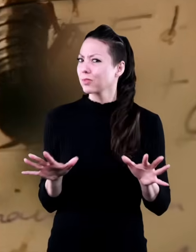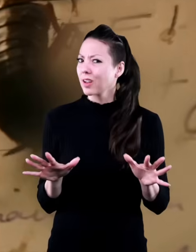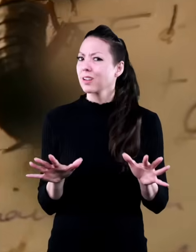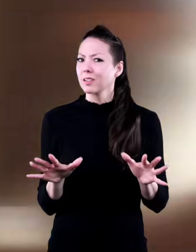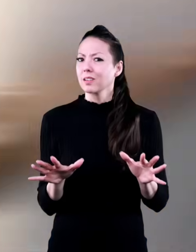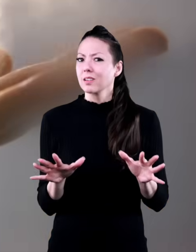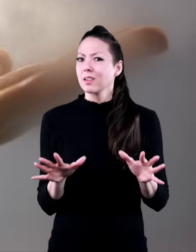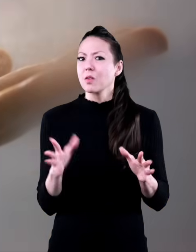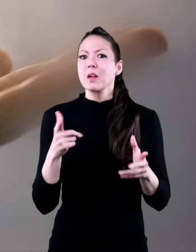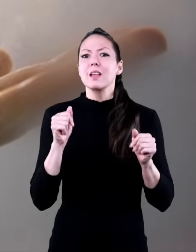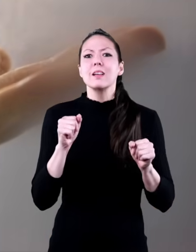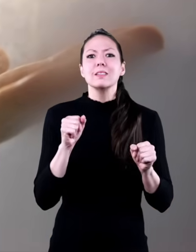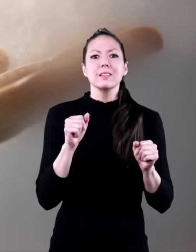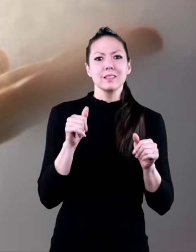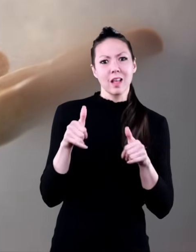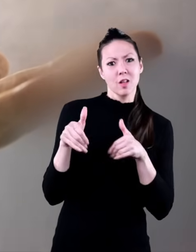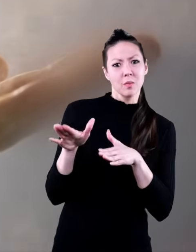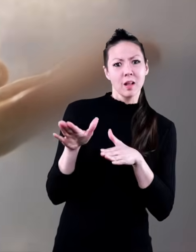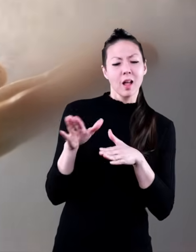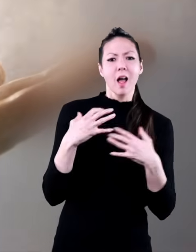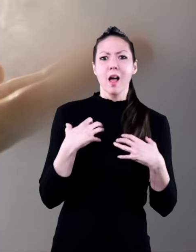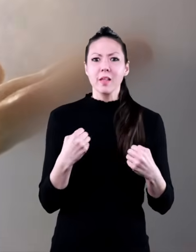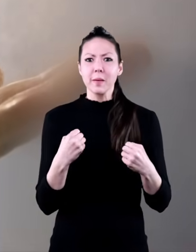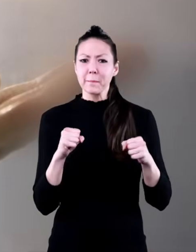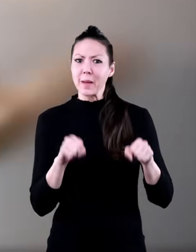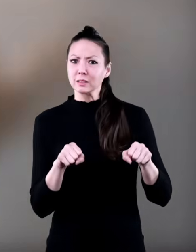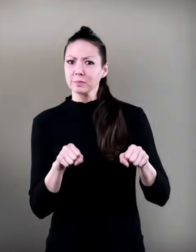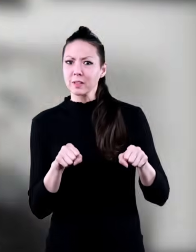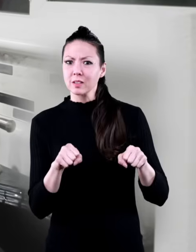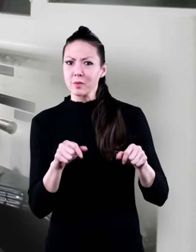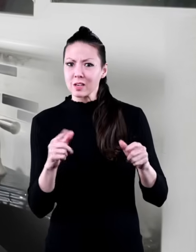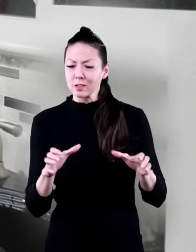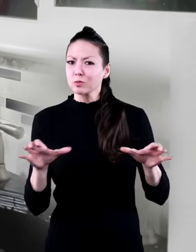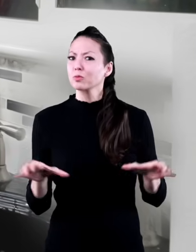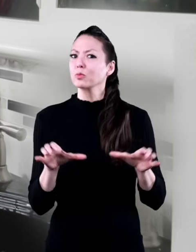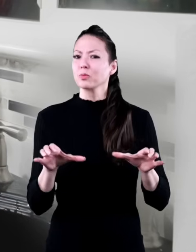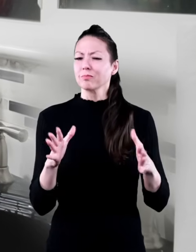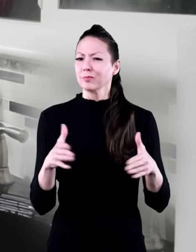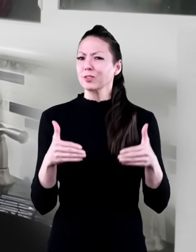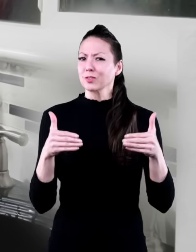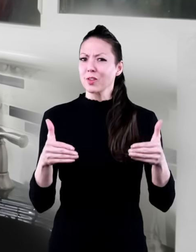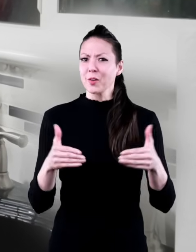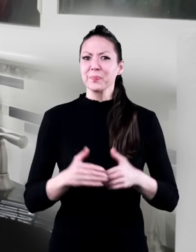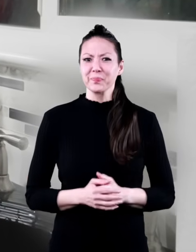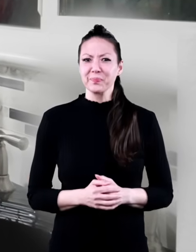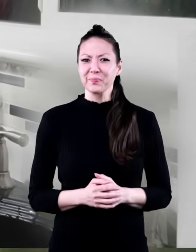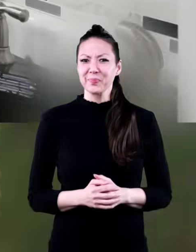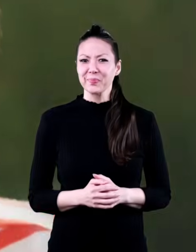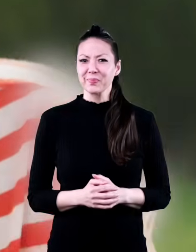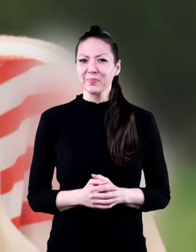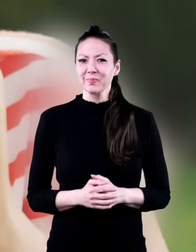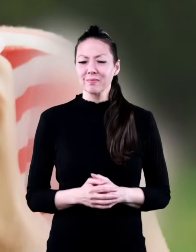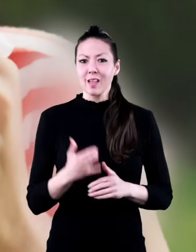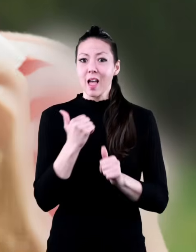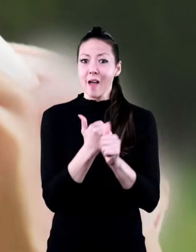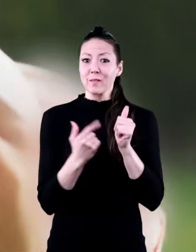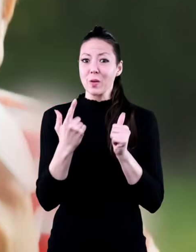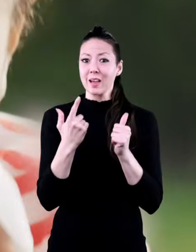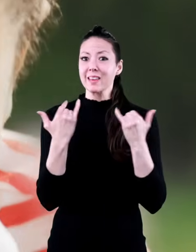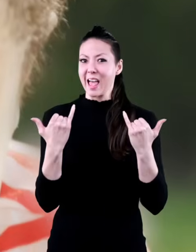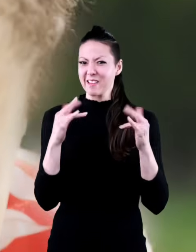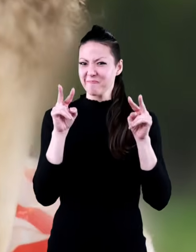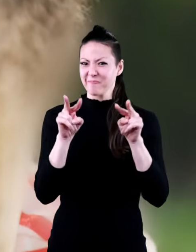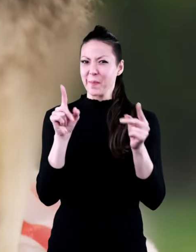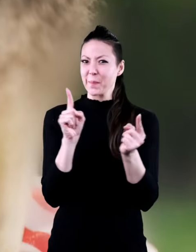spread and what you can do to stay as healthy as possible let's get started everyone